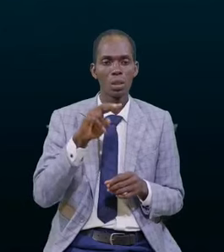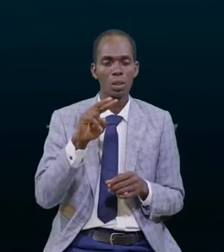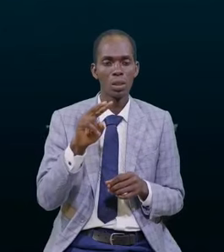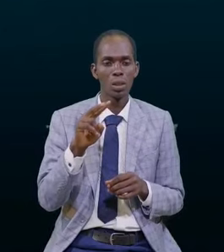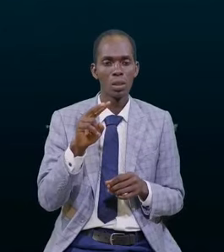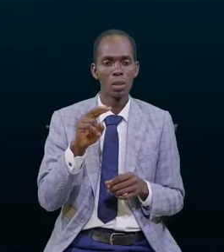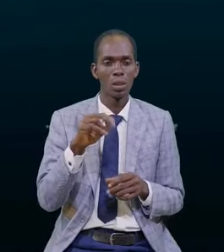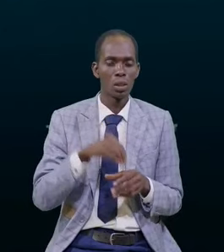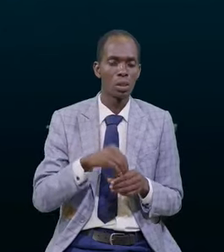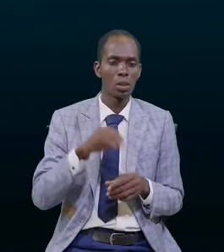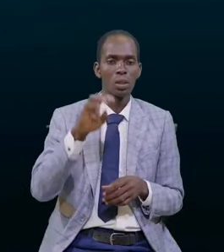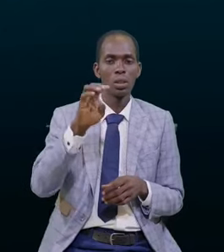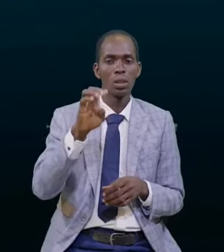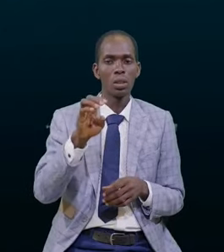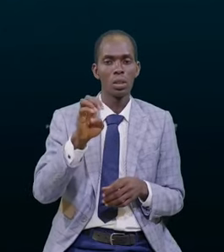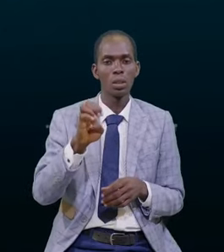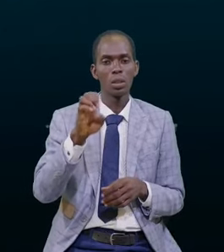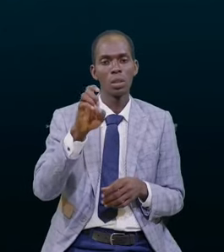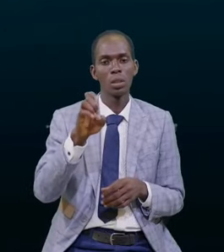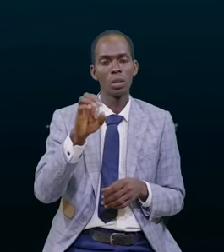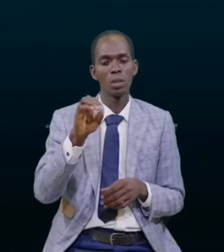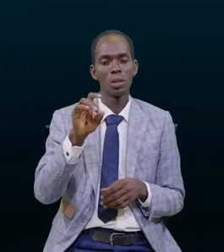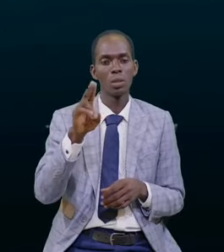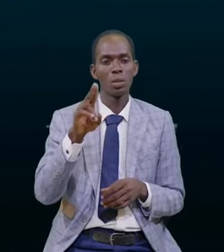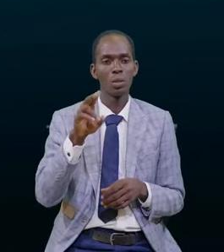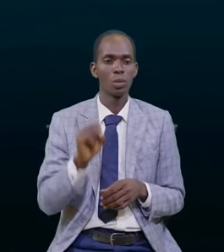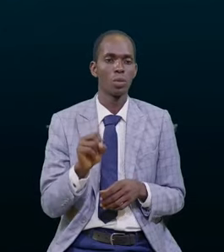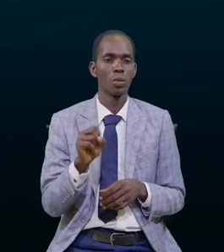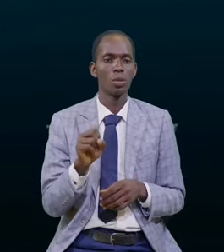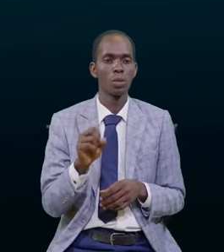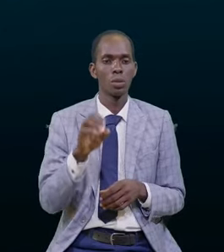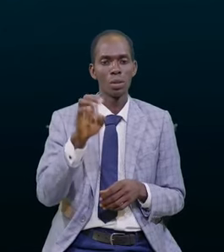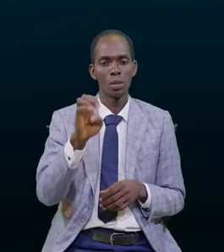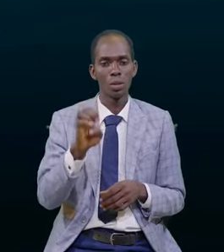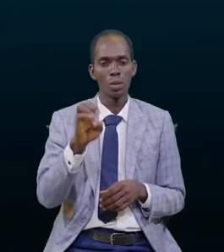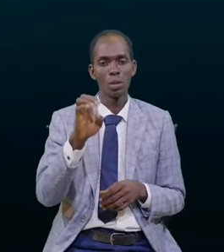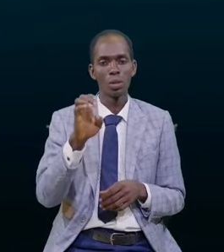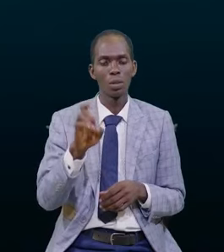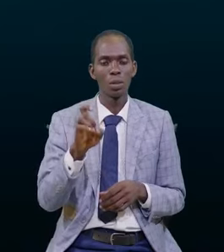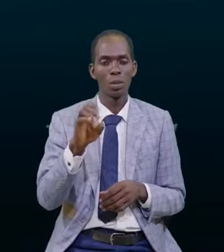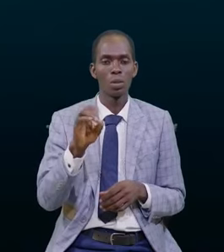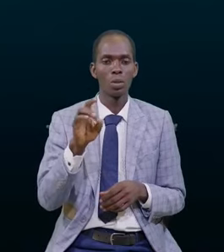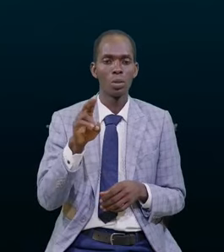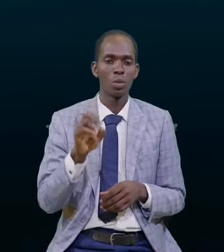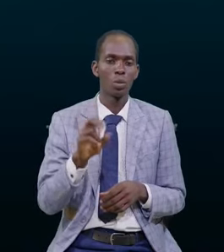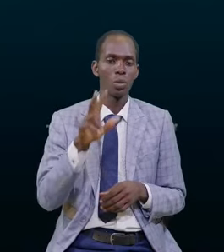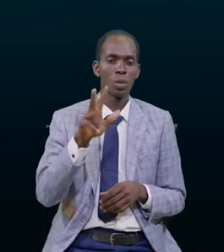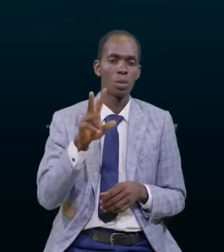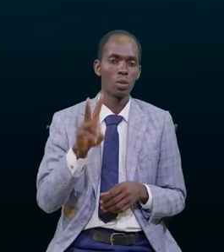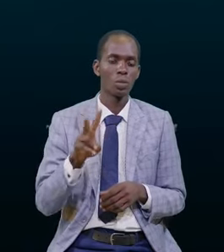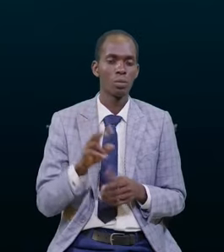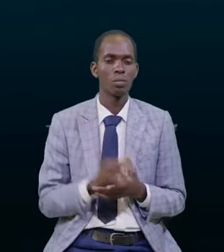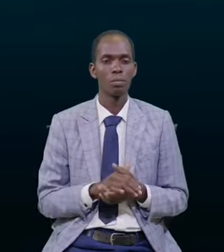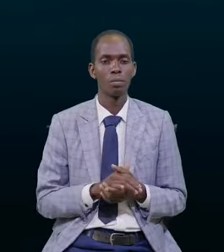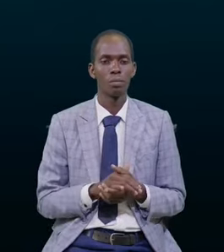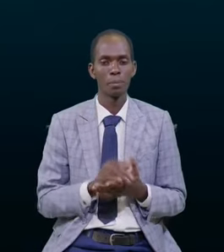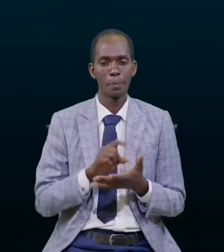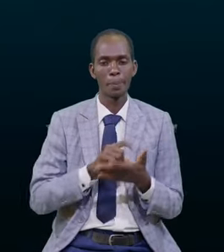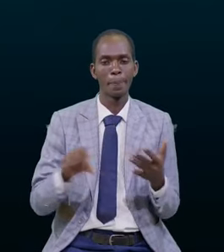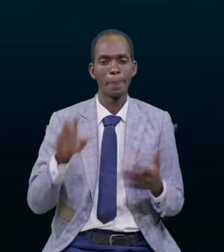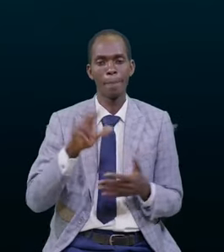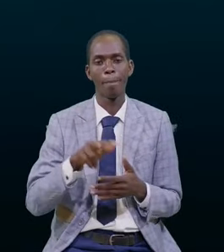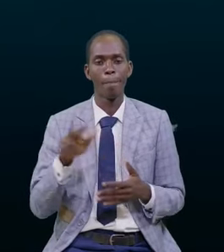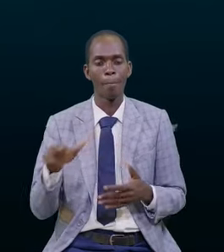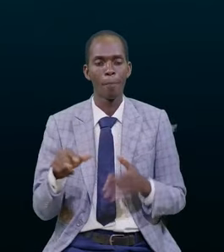Exodus Exodus chapter 32 let's read there from verse 33 Exodus